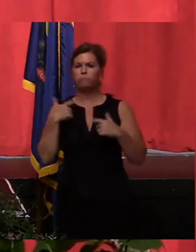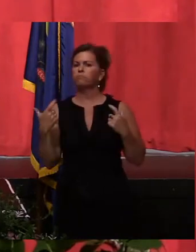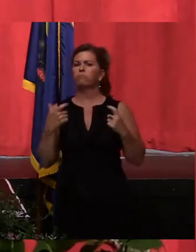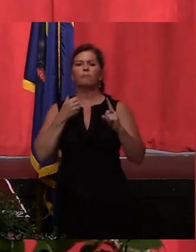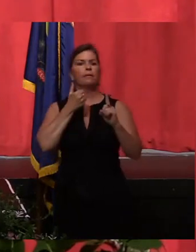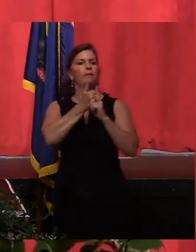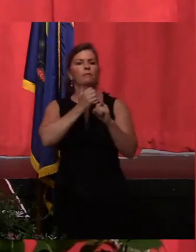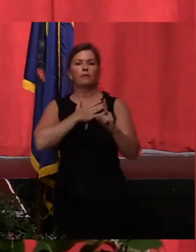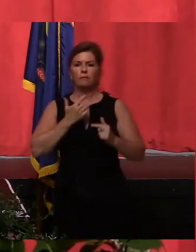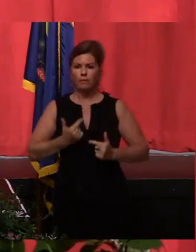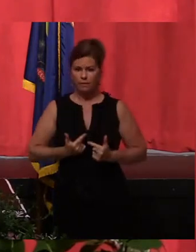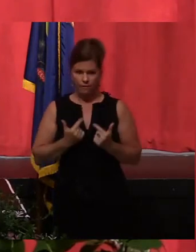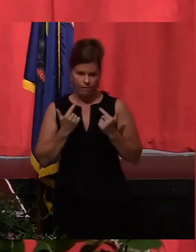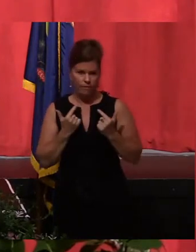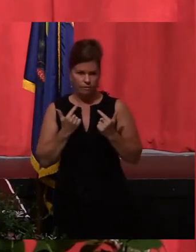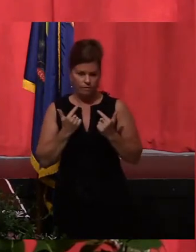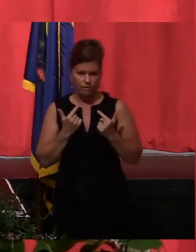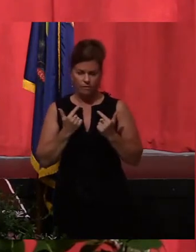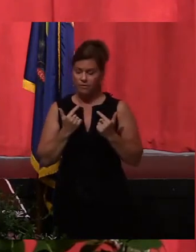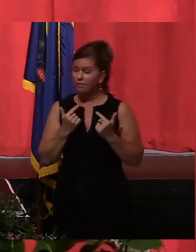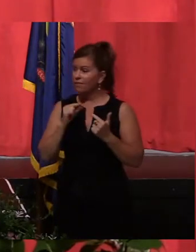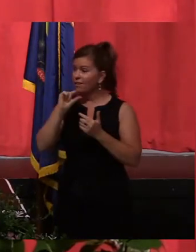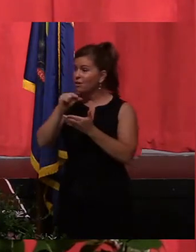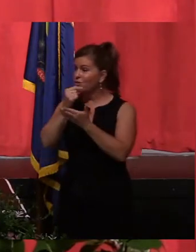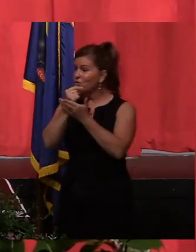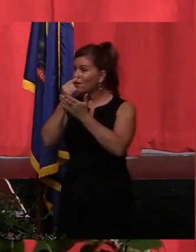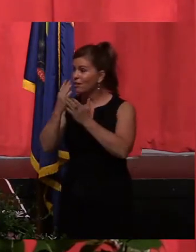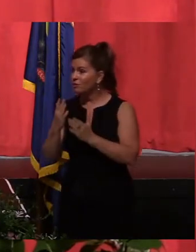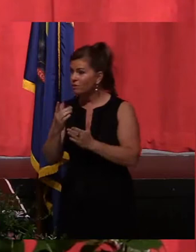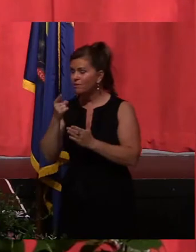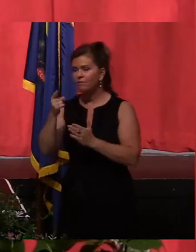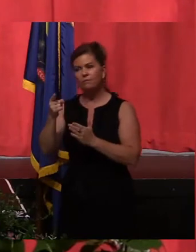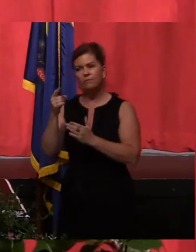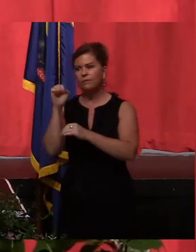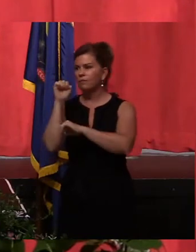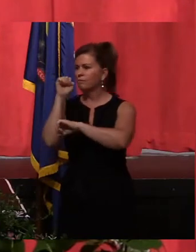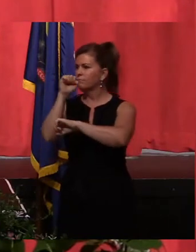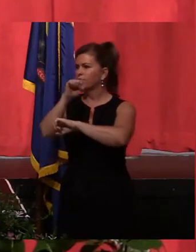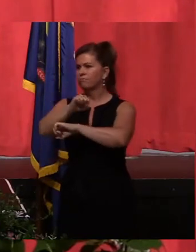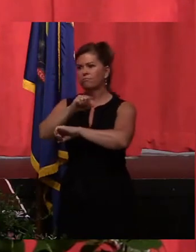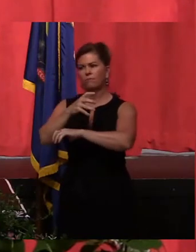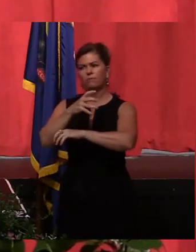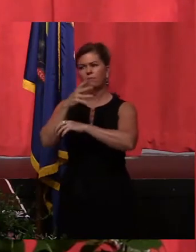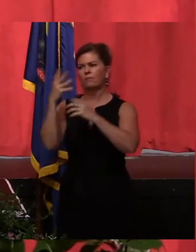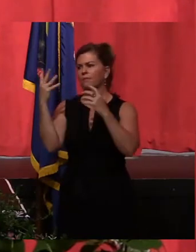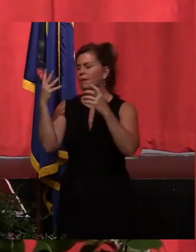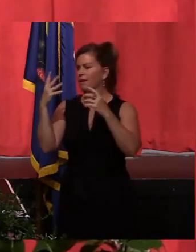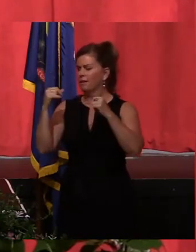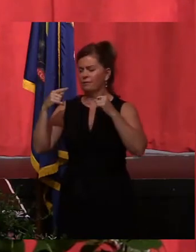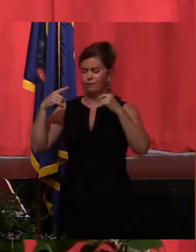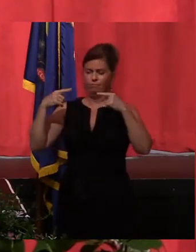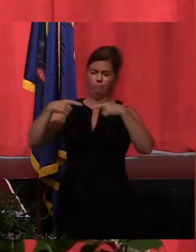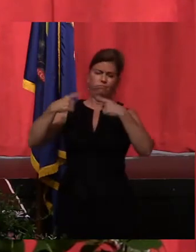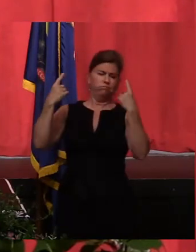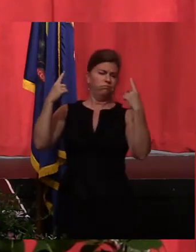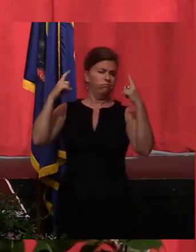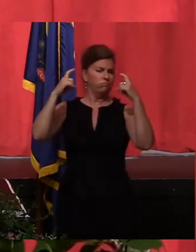life. Graduates, you have certainly overcome a great deal of adversity to arrive at this